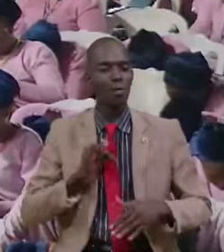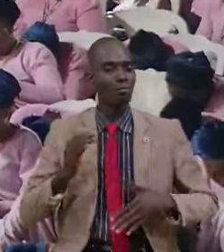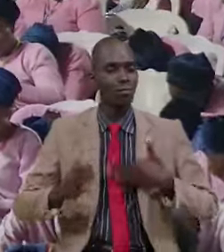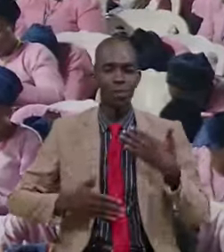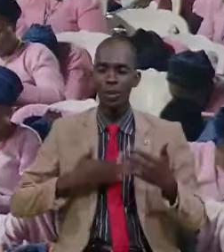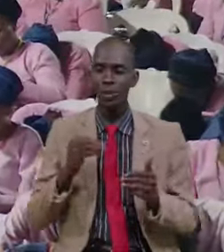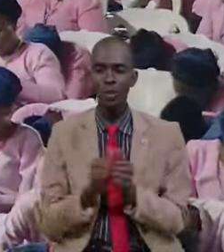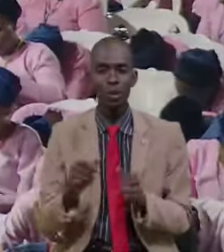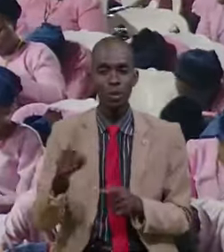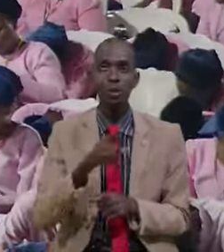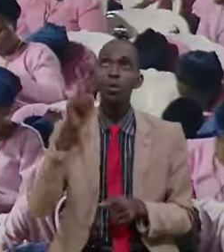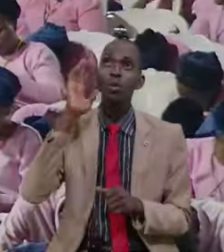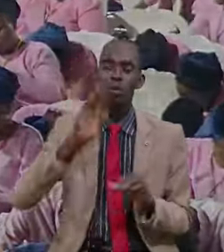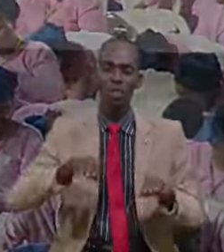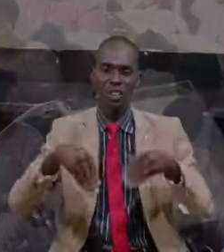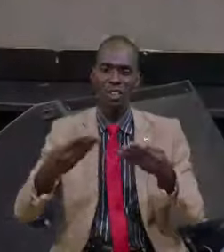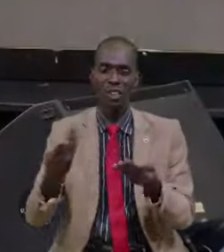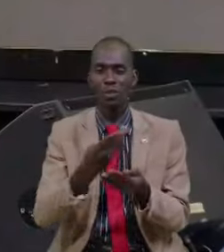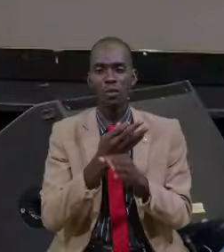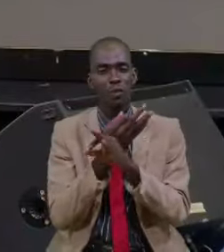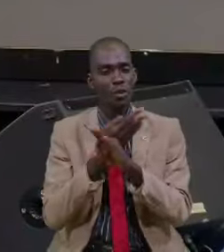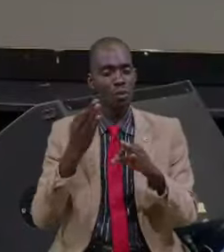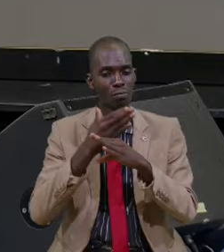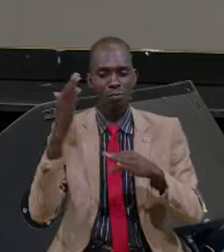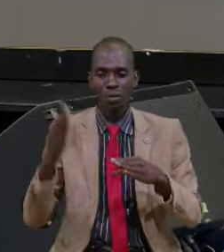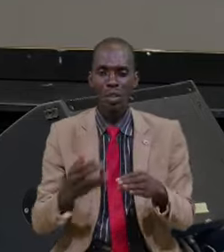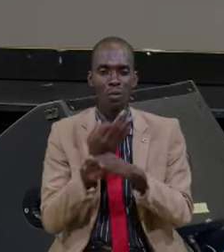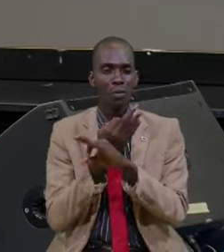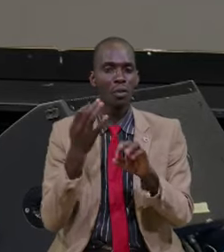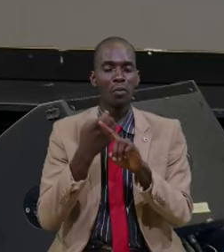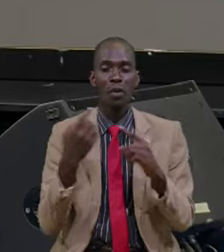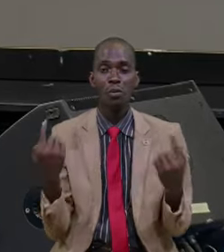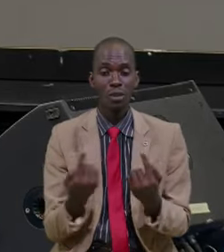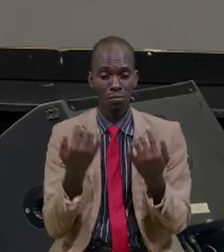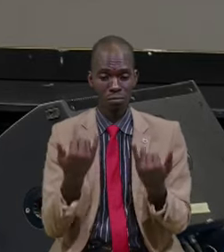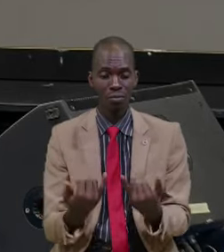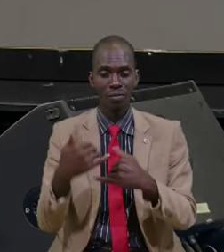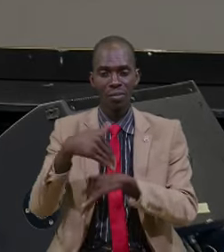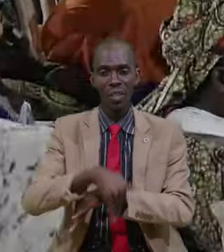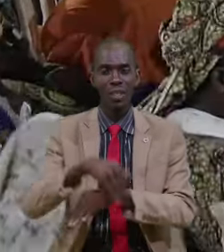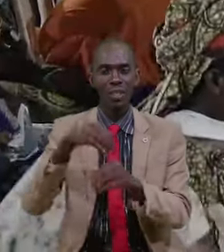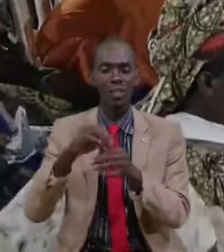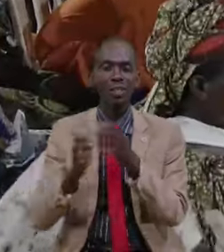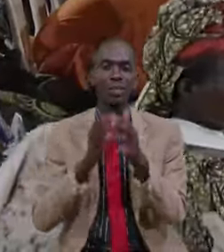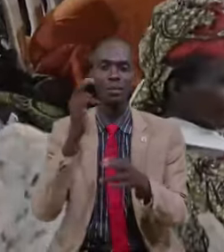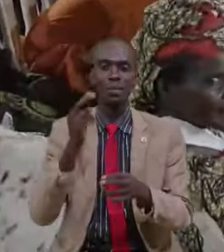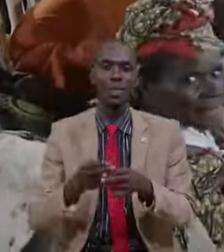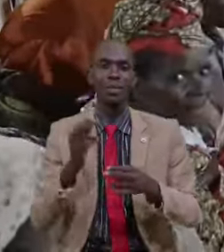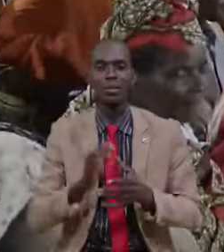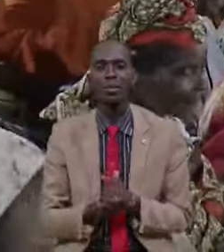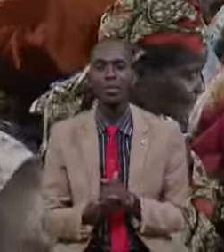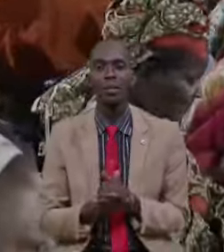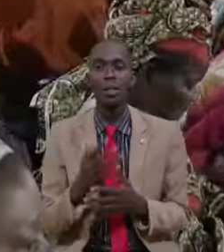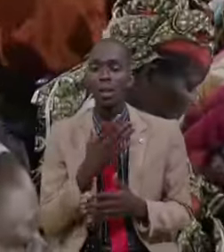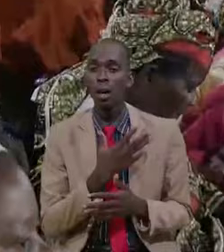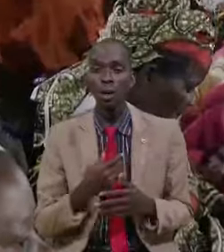He'll give you freedom, total freedom from sin tonight in Jesus' name. And what you didn't